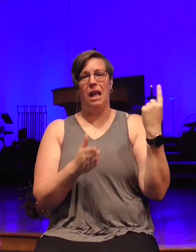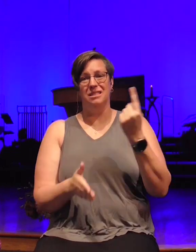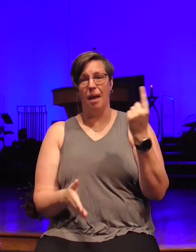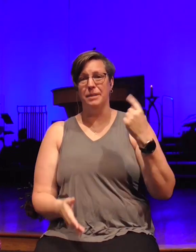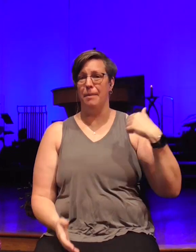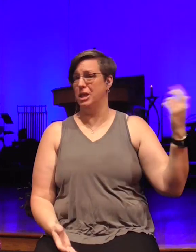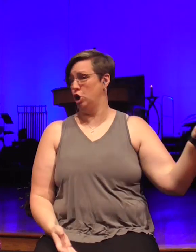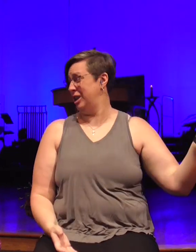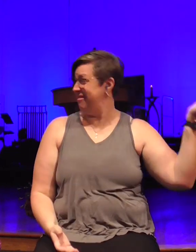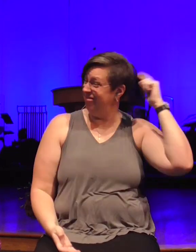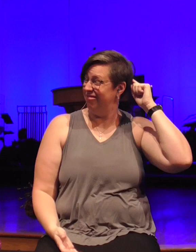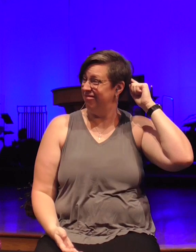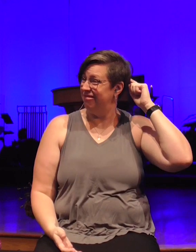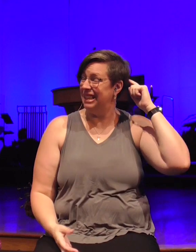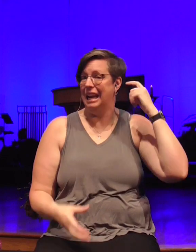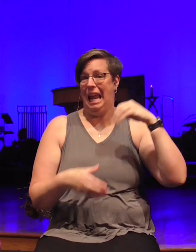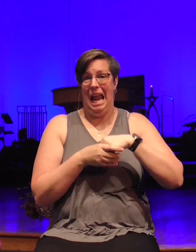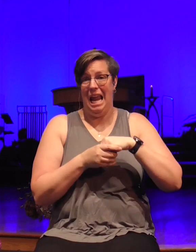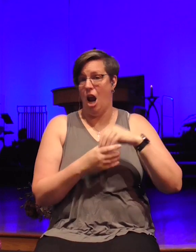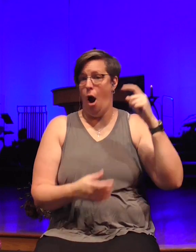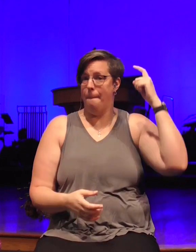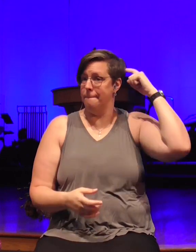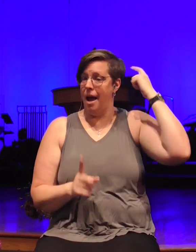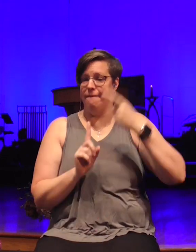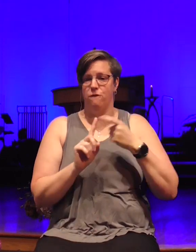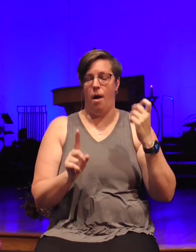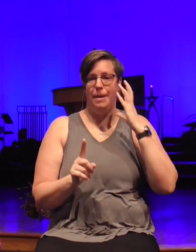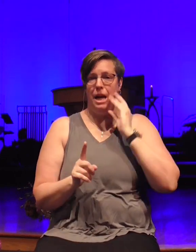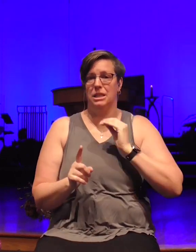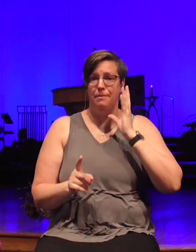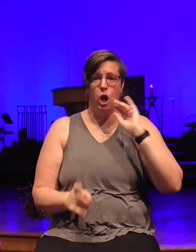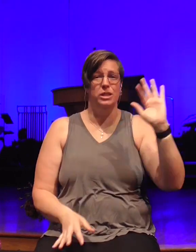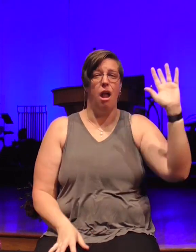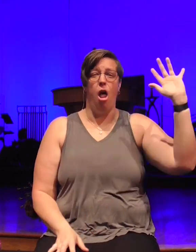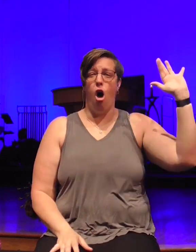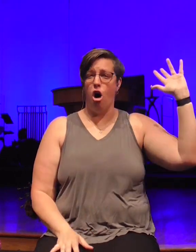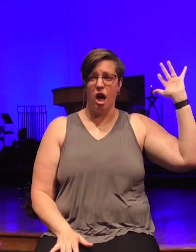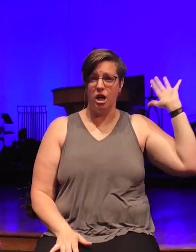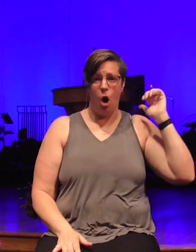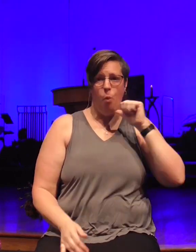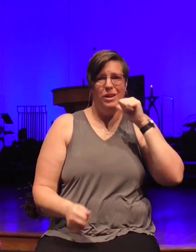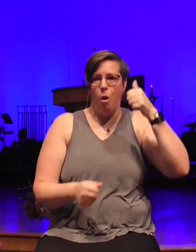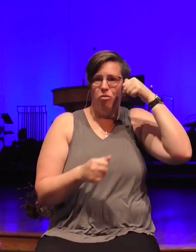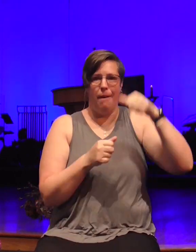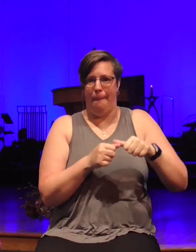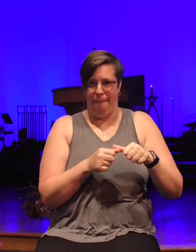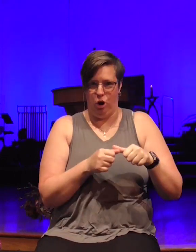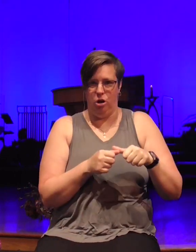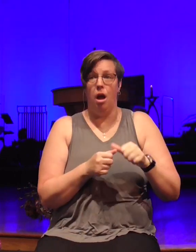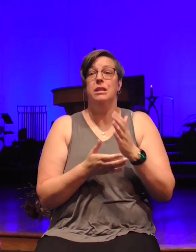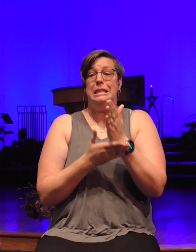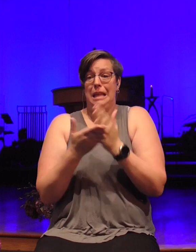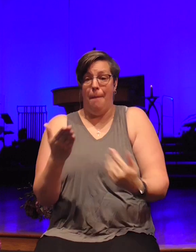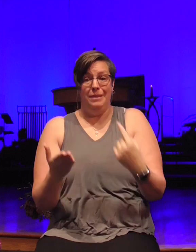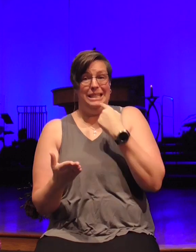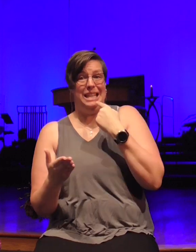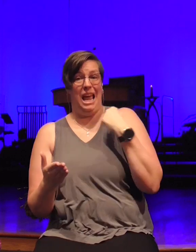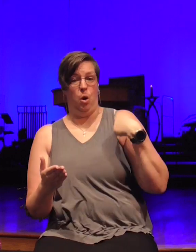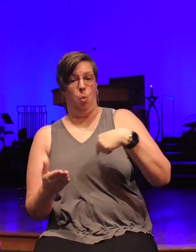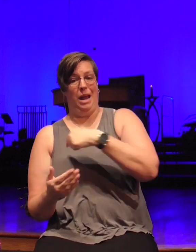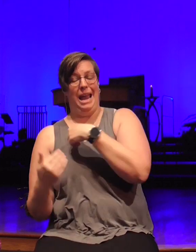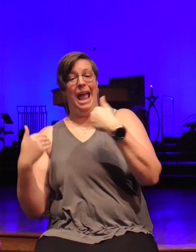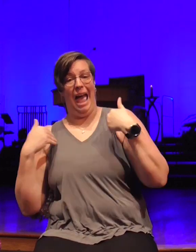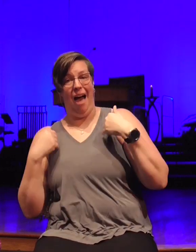in our subjective or subconscious mind from experiences we had long ago we don't even remember. Some even say we have